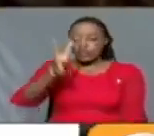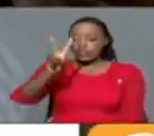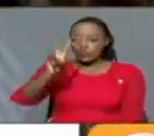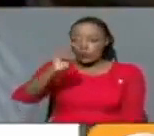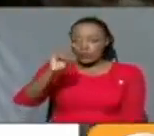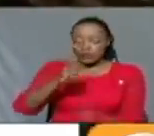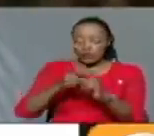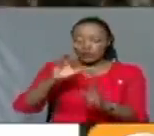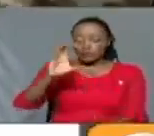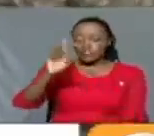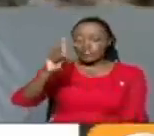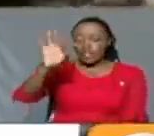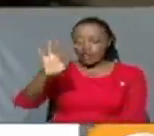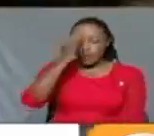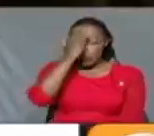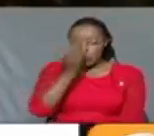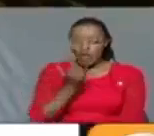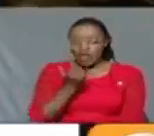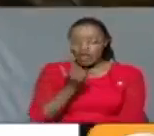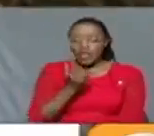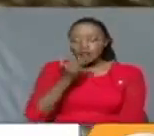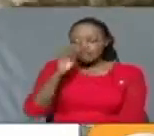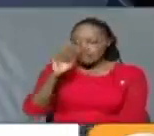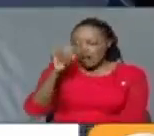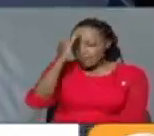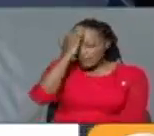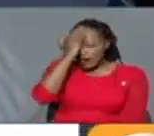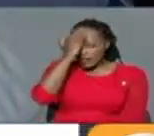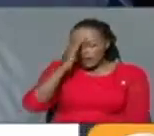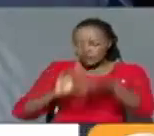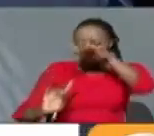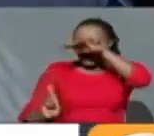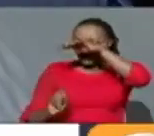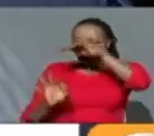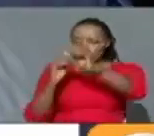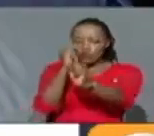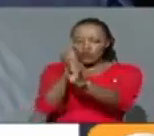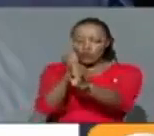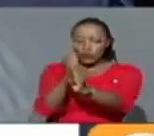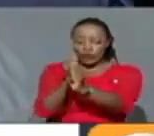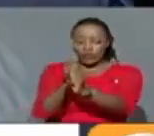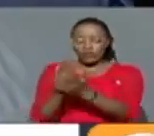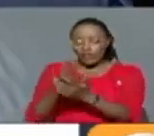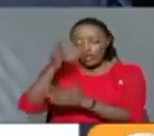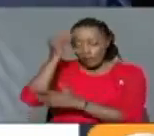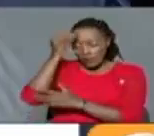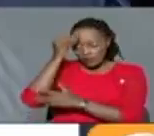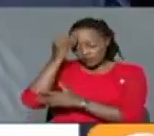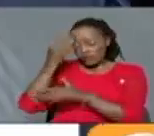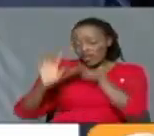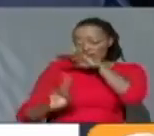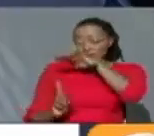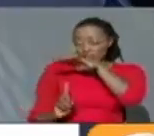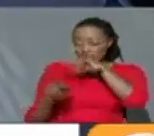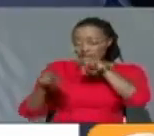CDF because we want by Monday the Minister of Work and the Minister of Education to join together on the